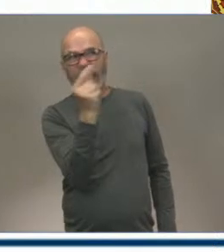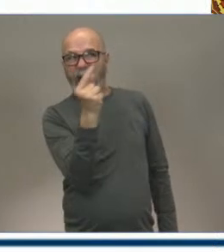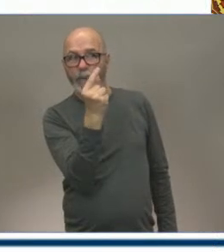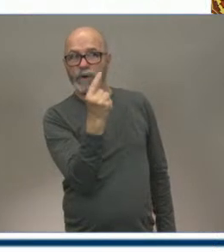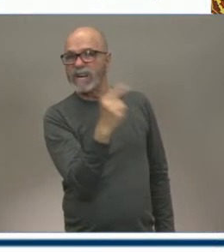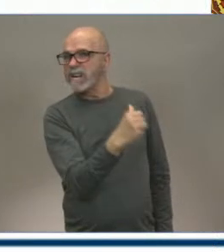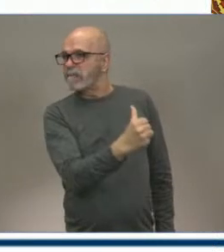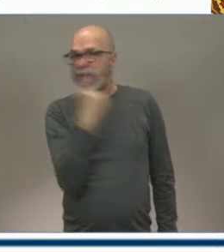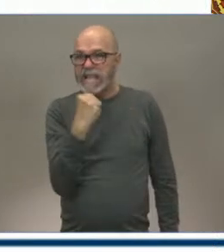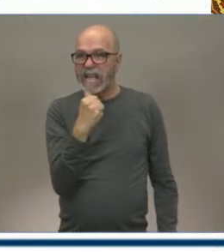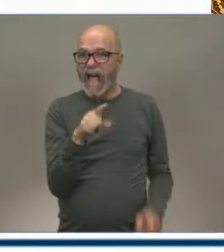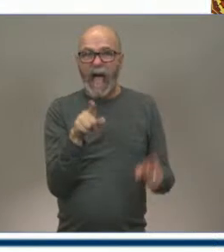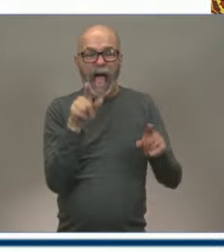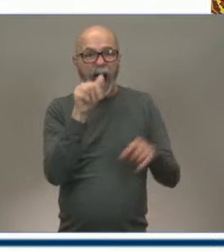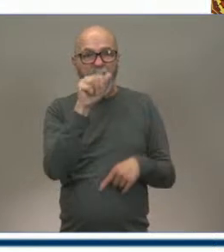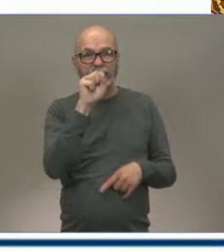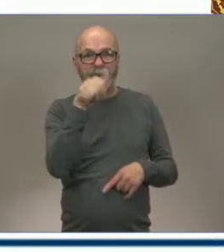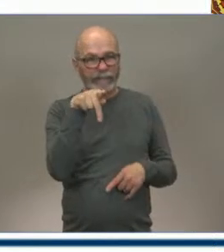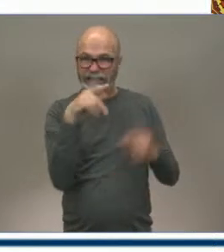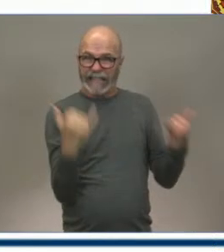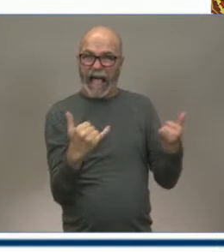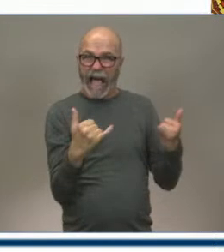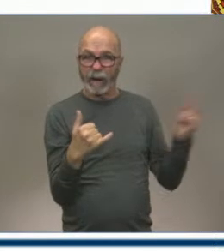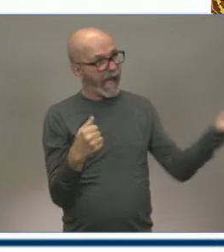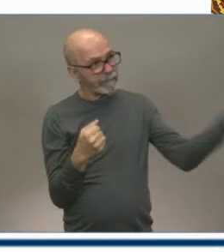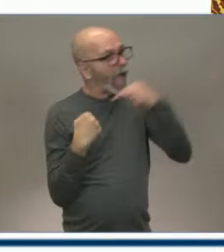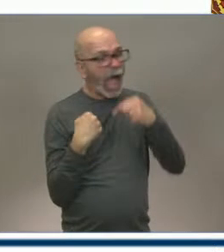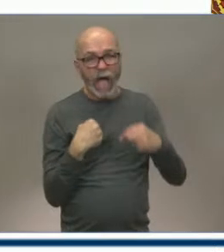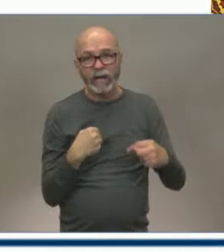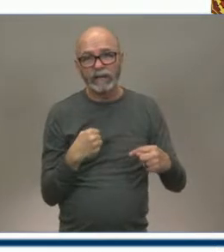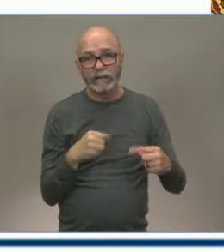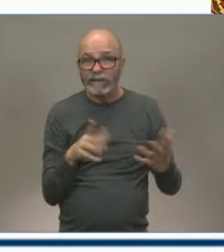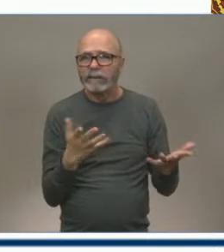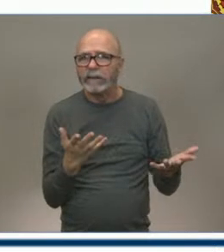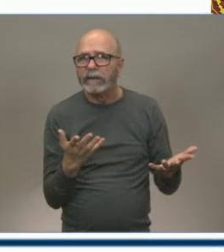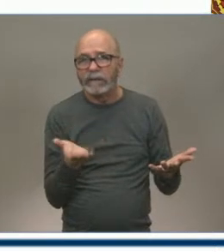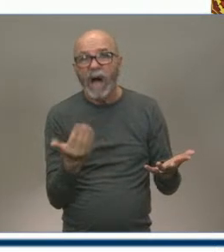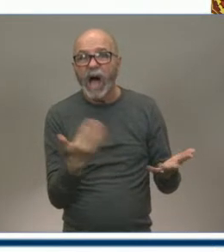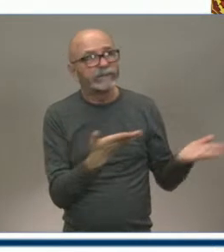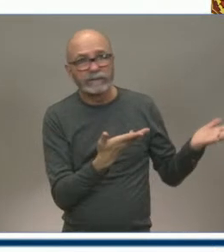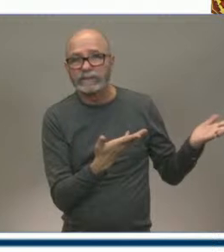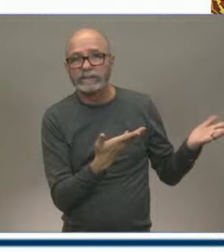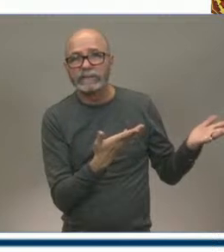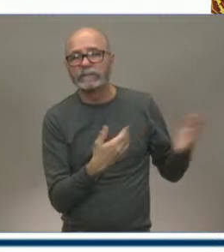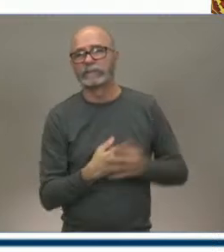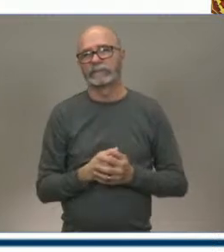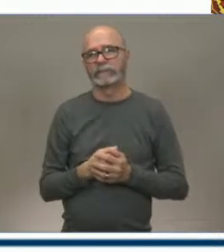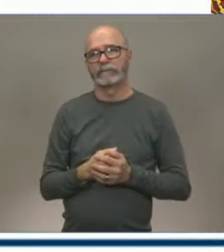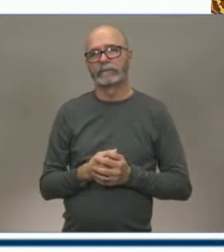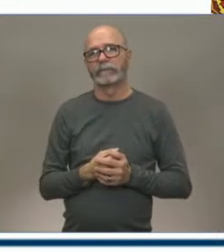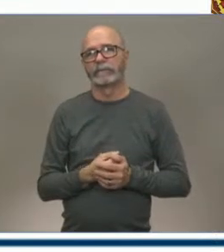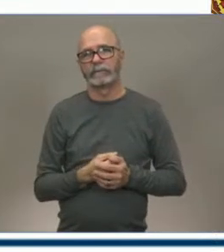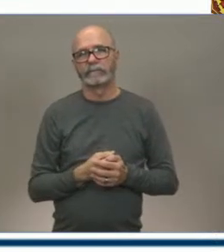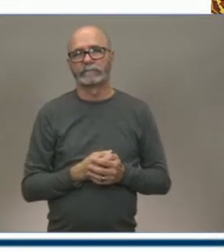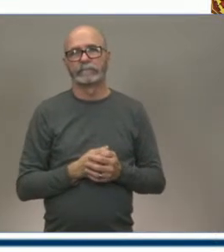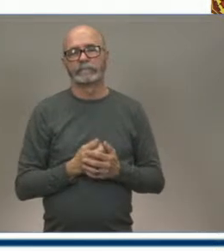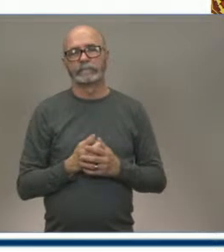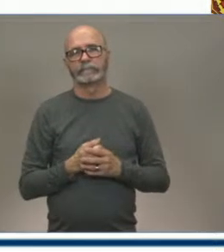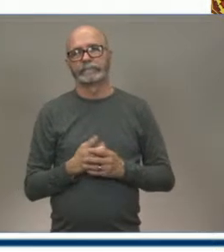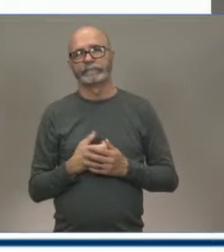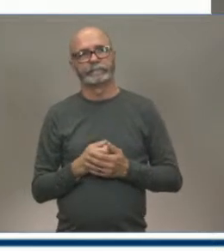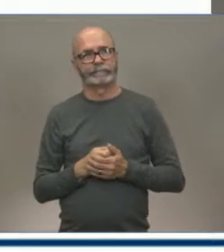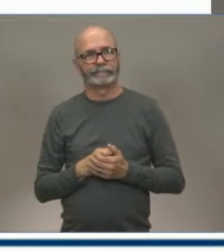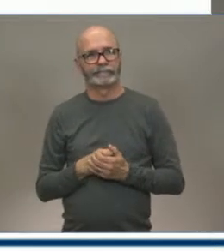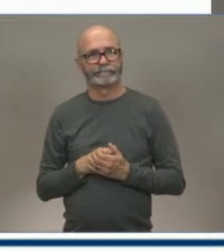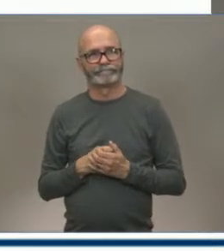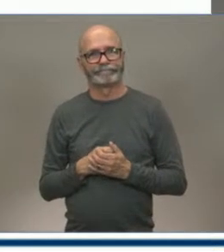they will still need to book a test? Is that what it is? So what we're saying to people who, if the quarantine comes into a